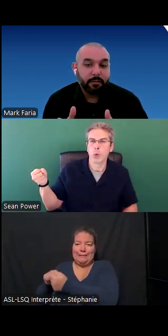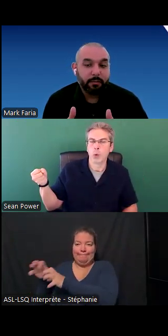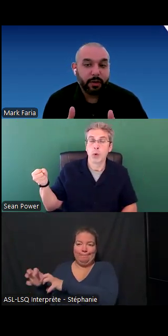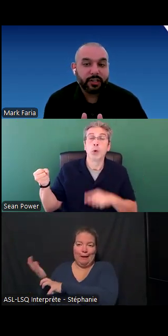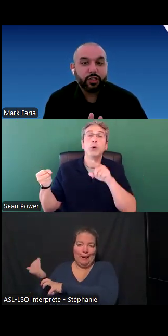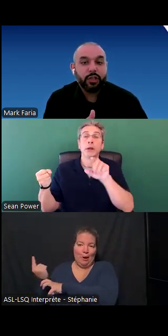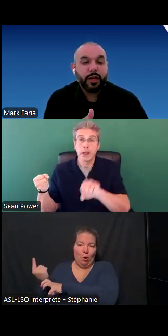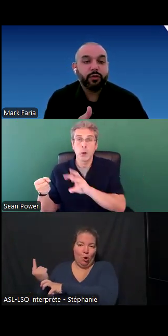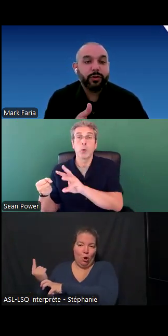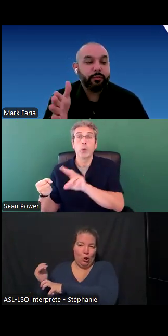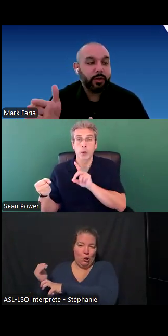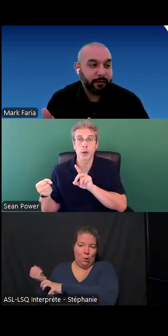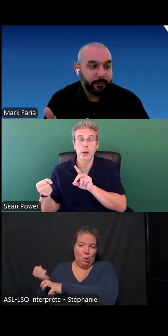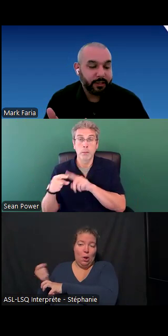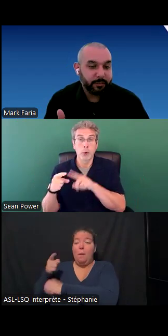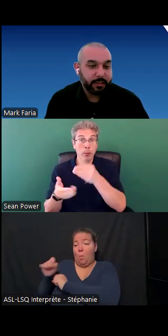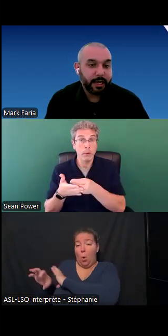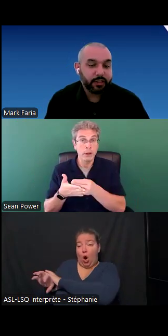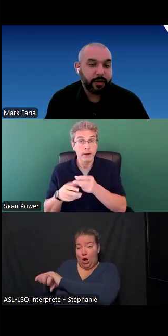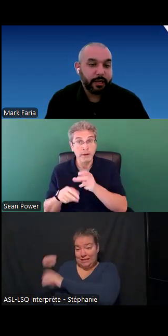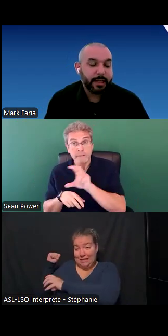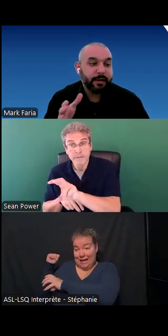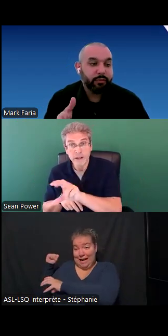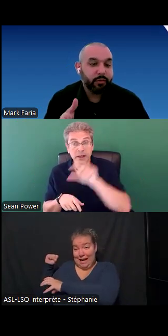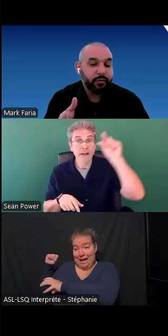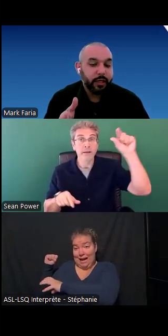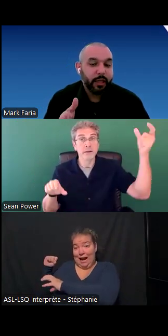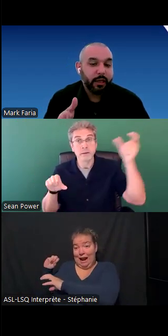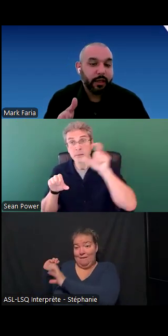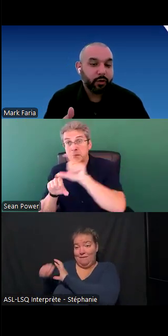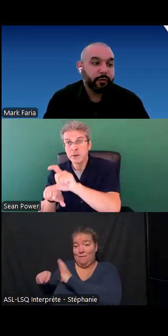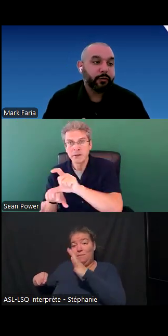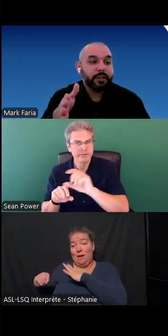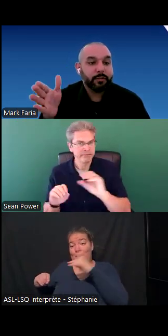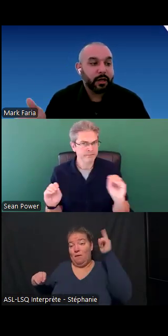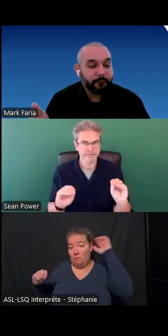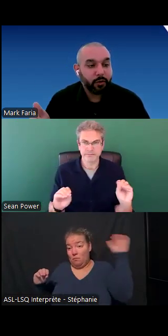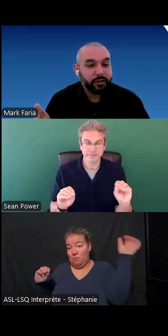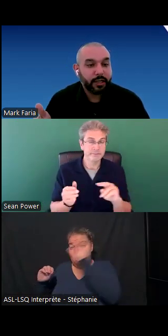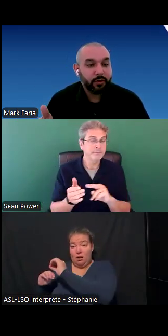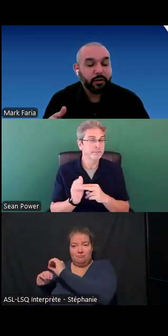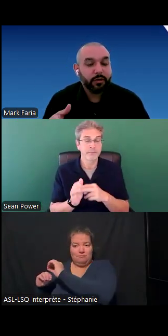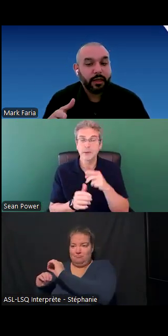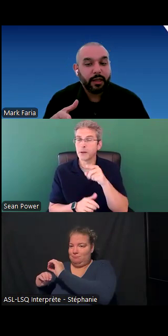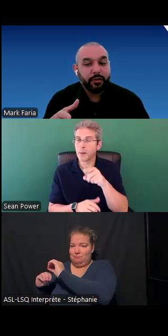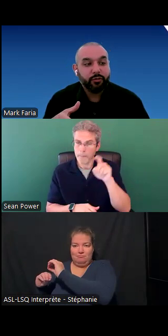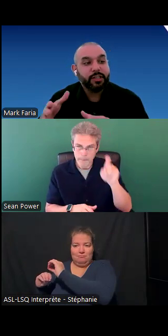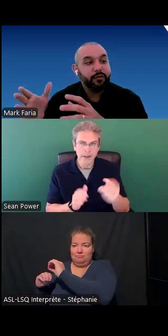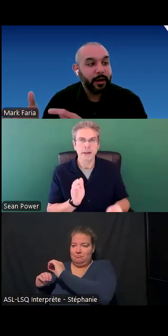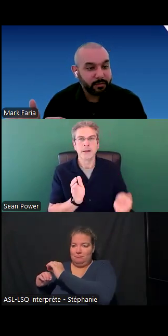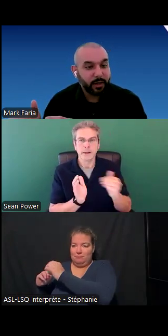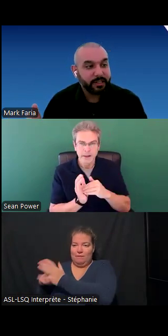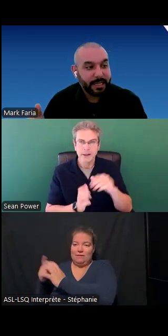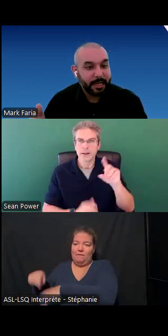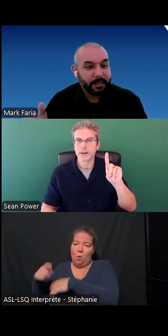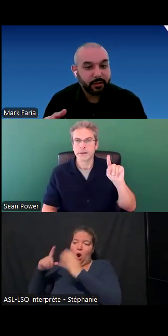done, but essentially you'd have to reapply for the disability tax credit and get approved in order for it to be unfrozen, in order to receive